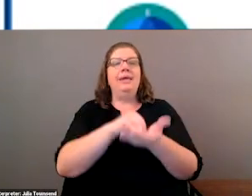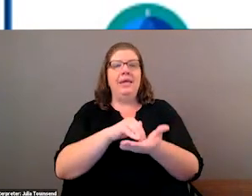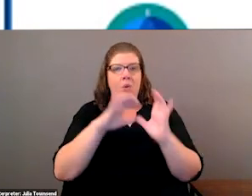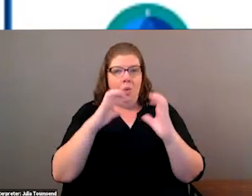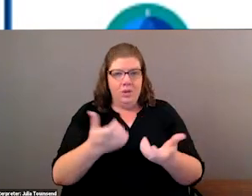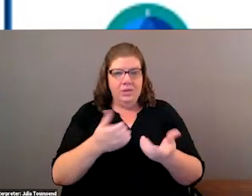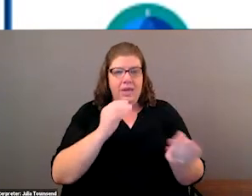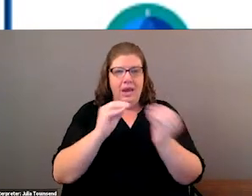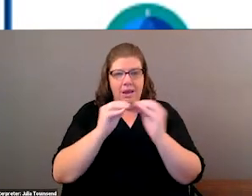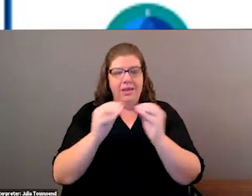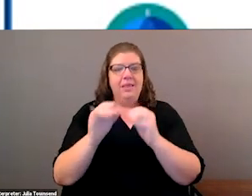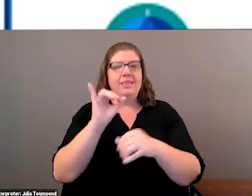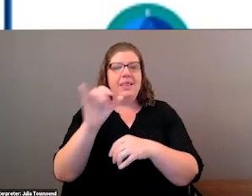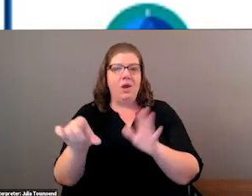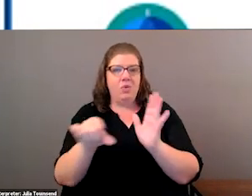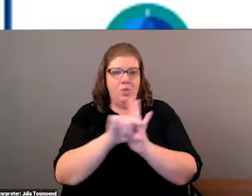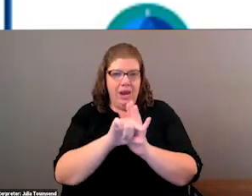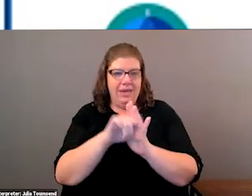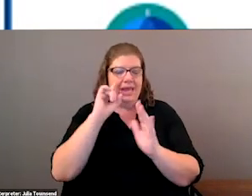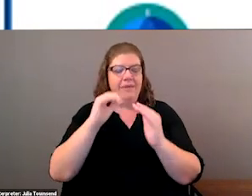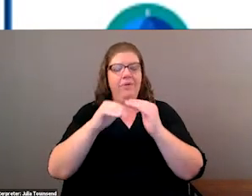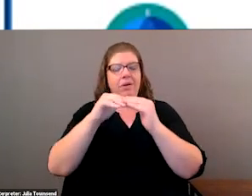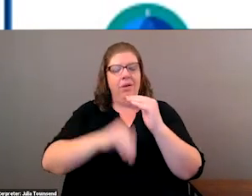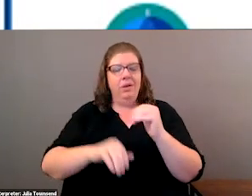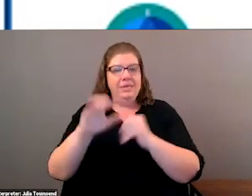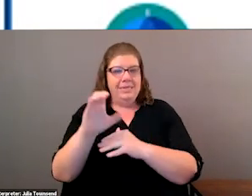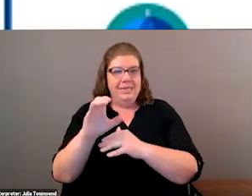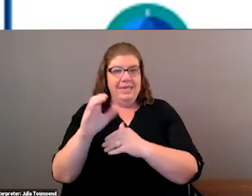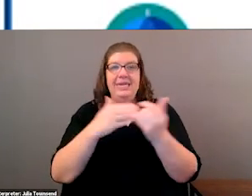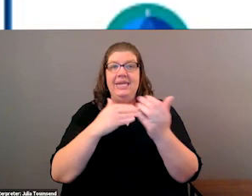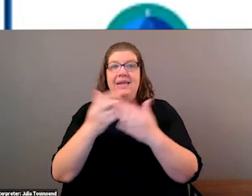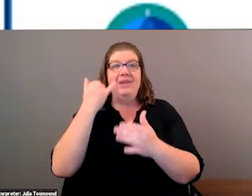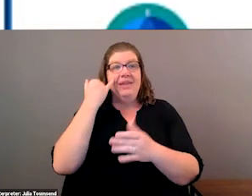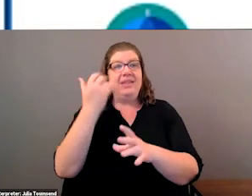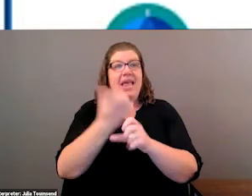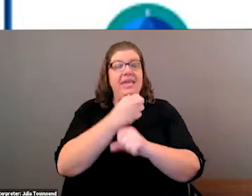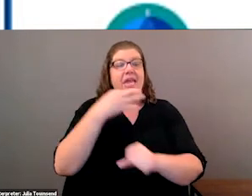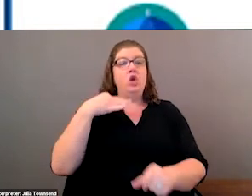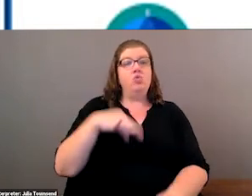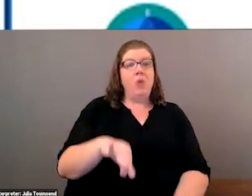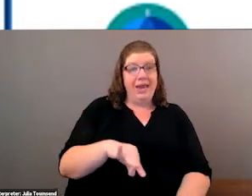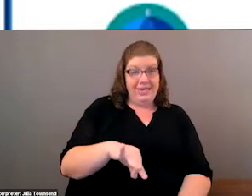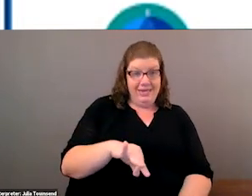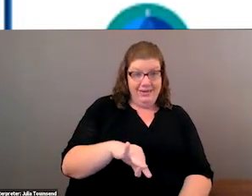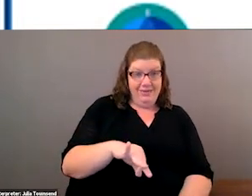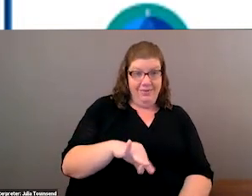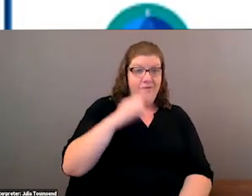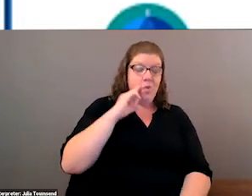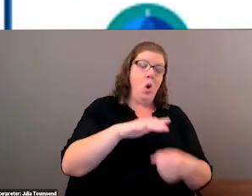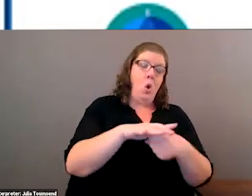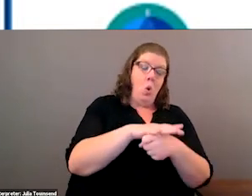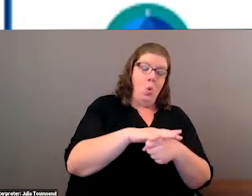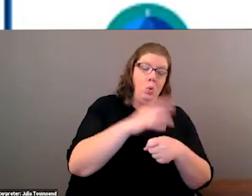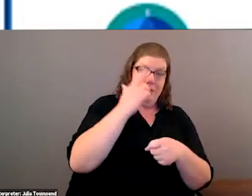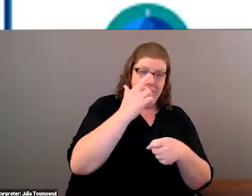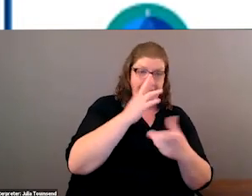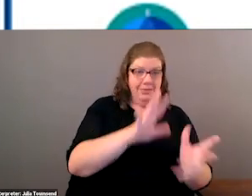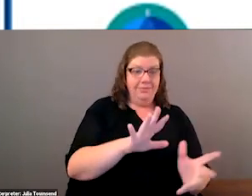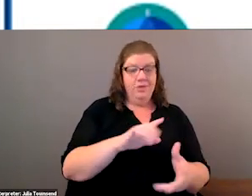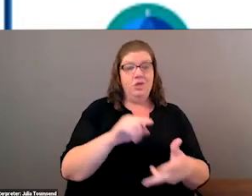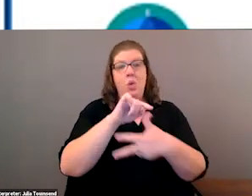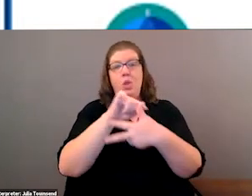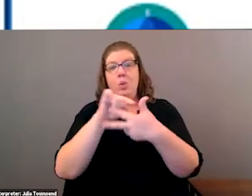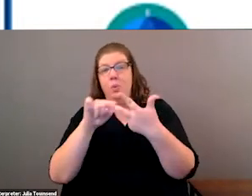repair that grade when they earn below a C, even if they get credit in our local context. So these are the three main things we